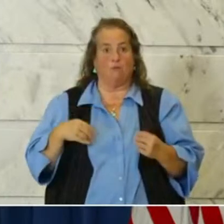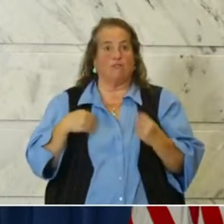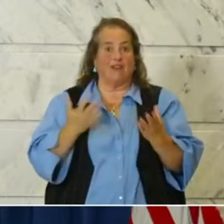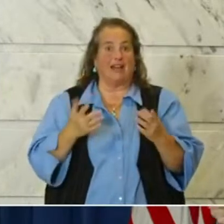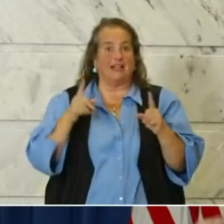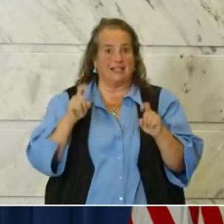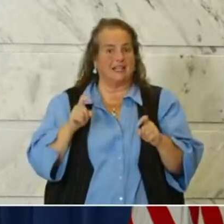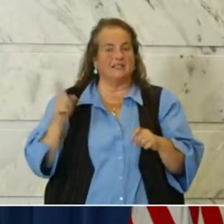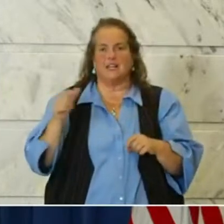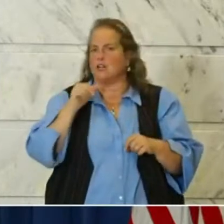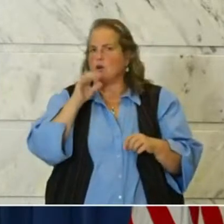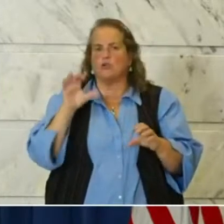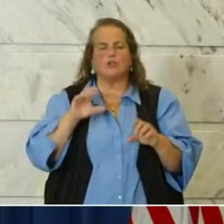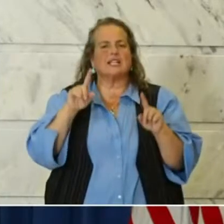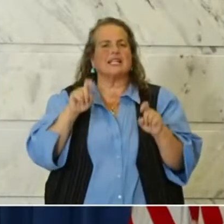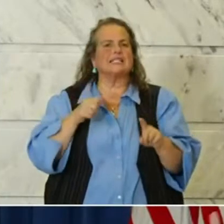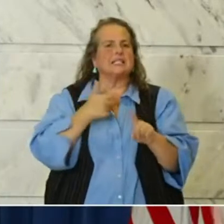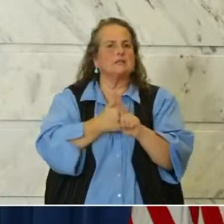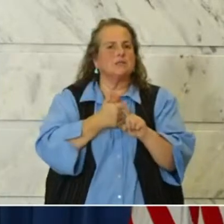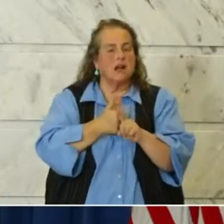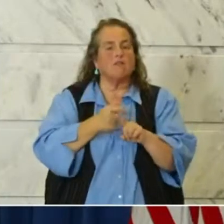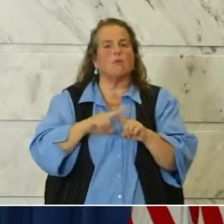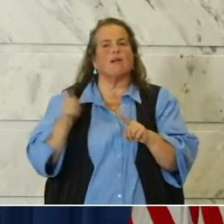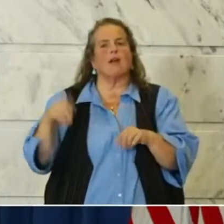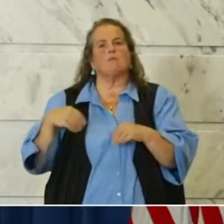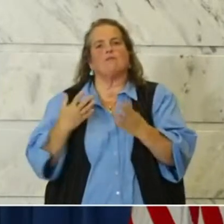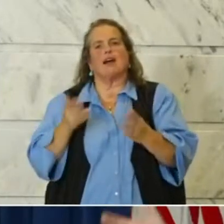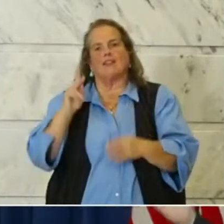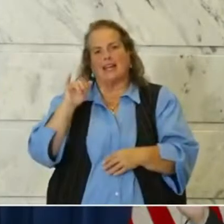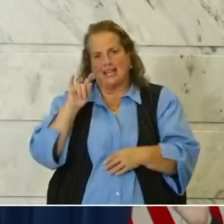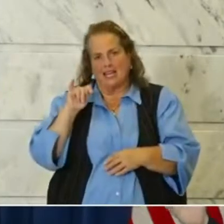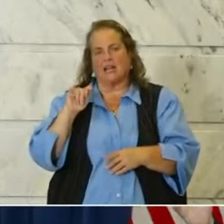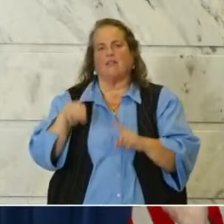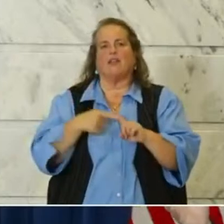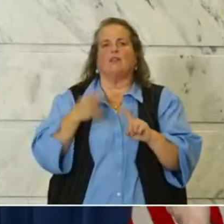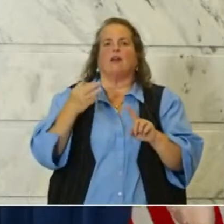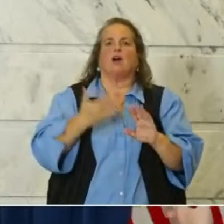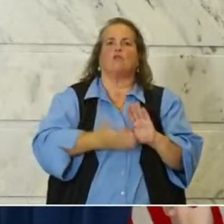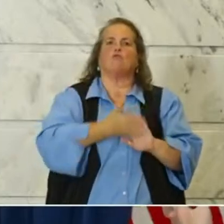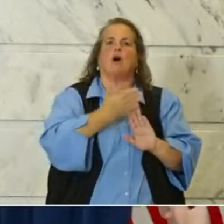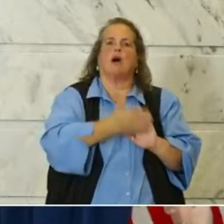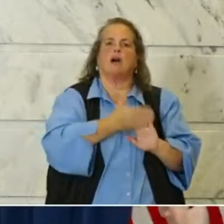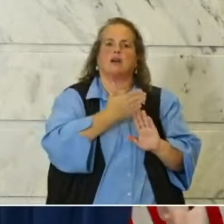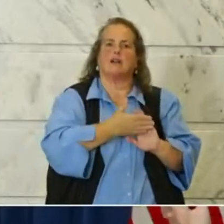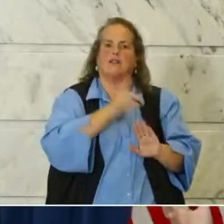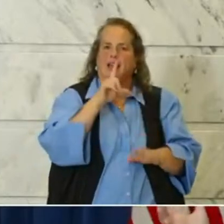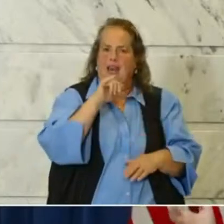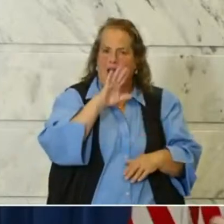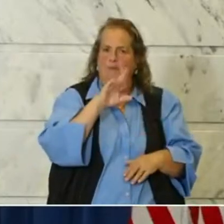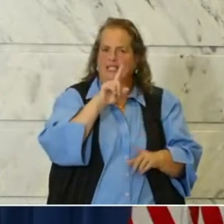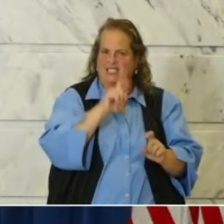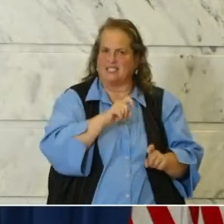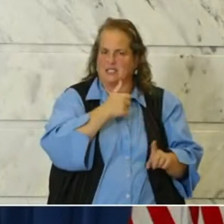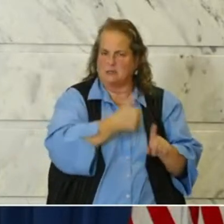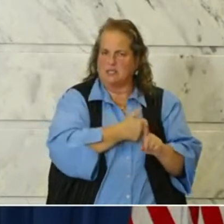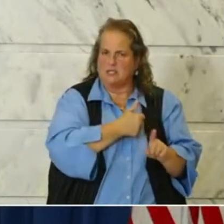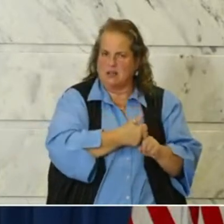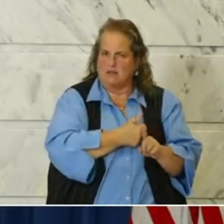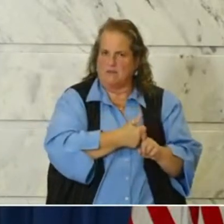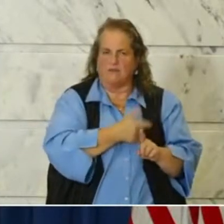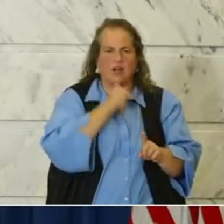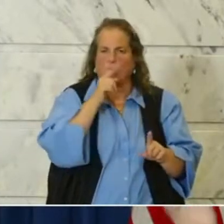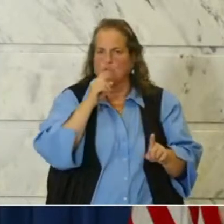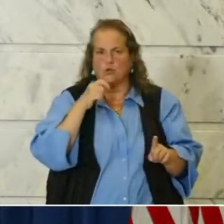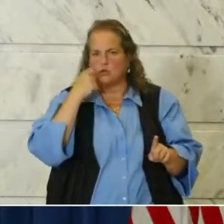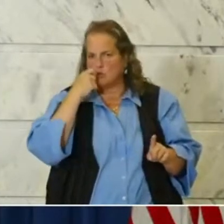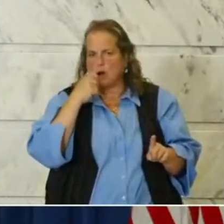tests. They don't do the testing itself. They provide the kit and then they run the test itself. They don't do the